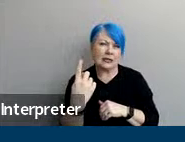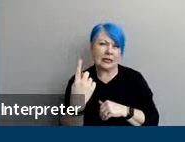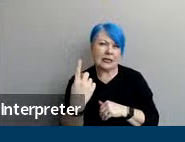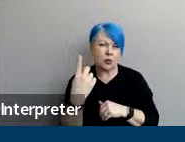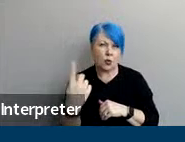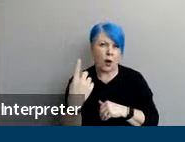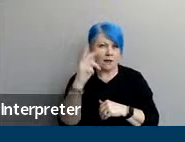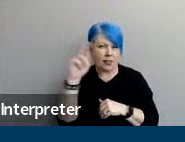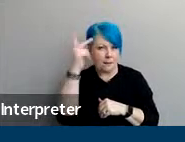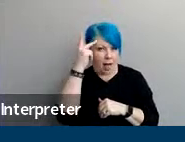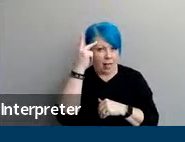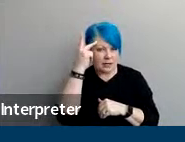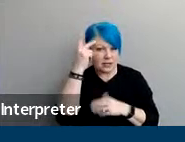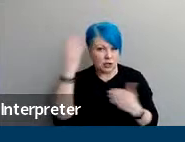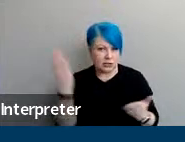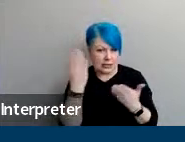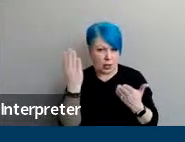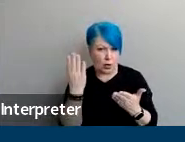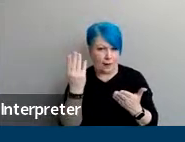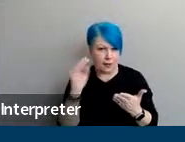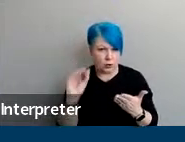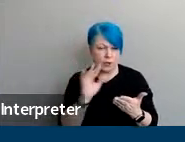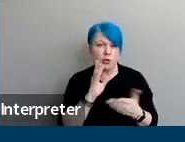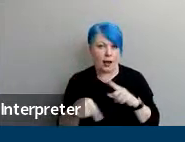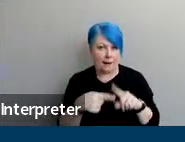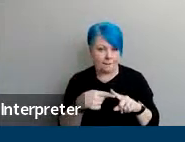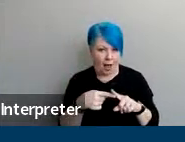pushing. Make sure that everybody is getting